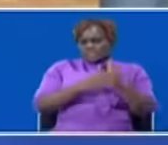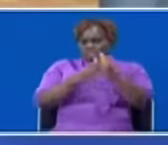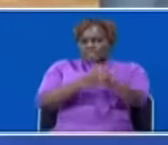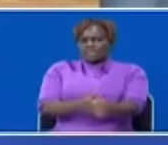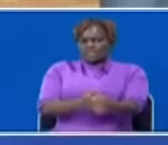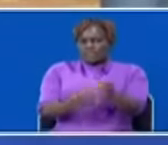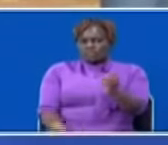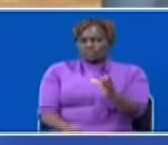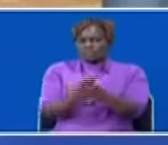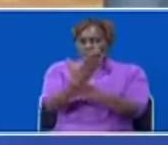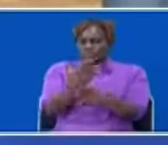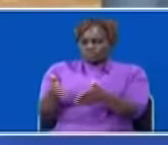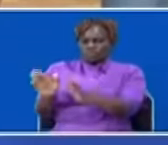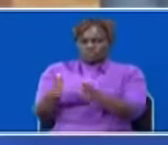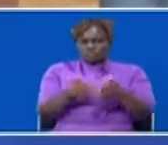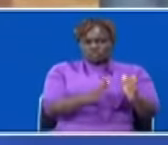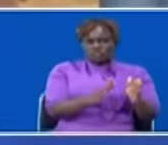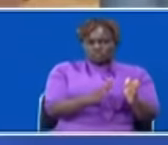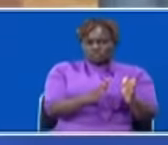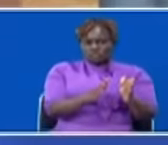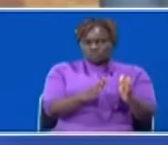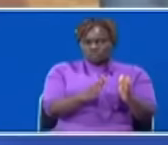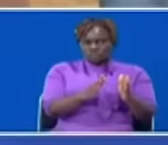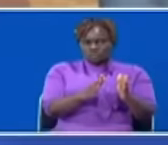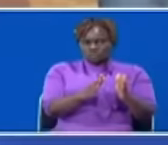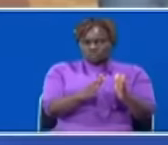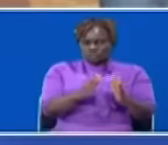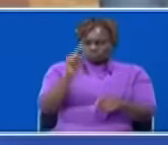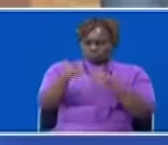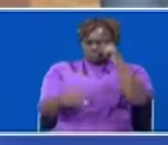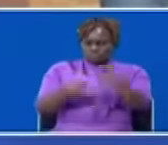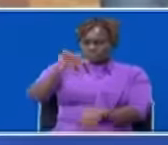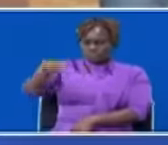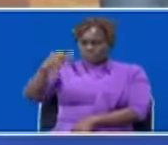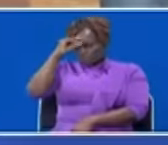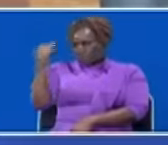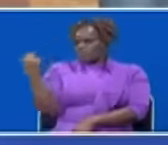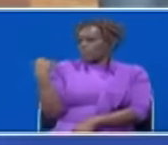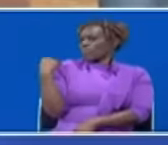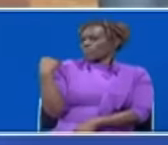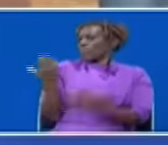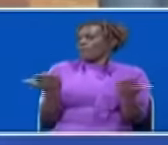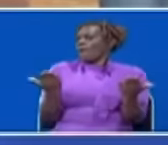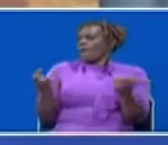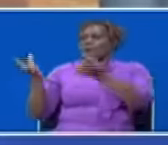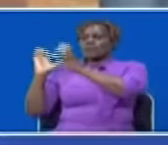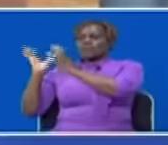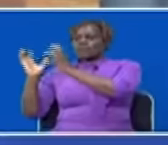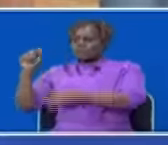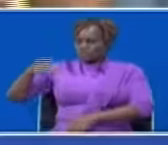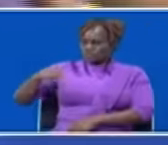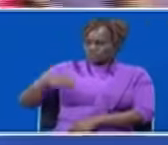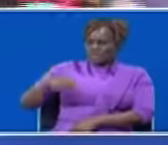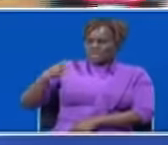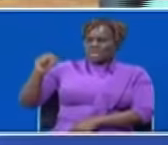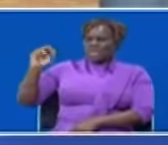created yet another avenue for the court brigade to hit at the Jubilee government. Yesterday, they were in Kilifi. Today,